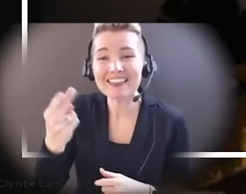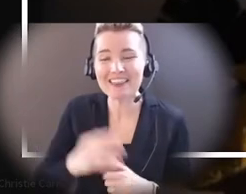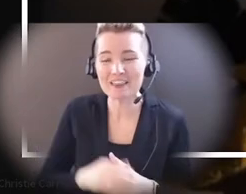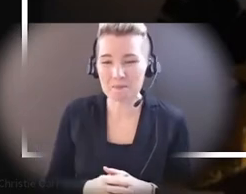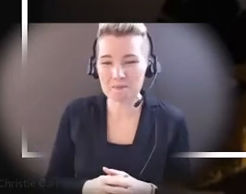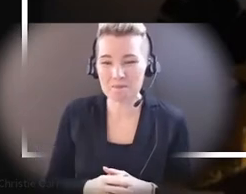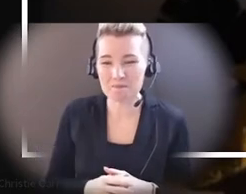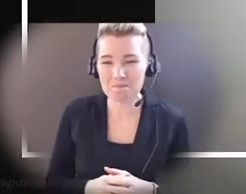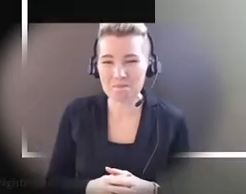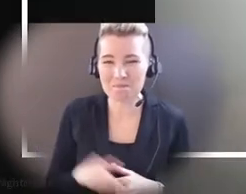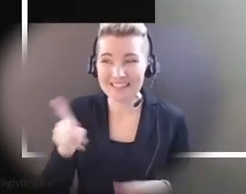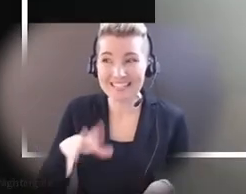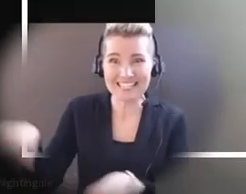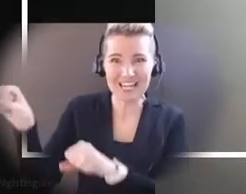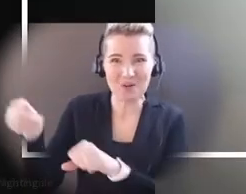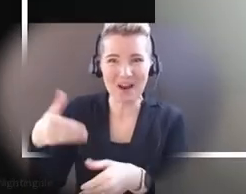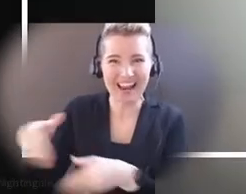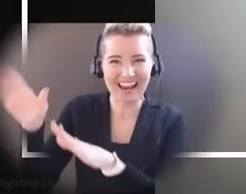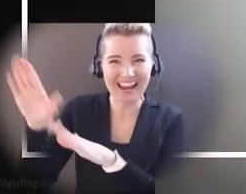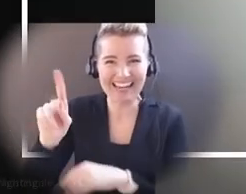Yes, Keith, take it away.